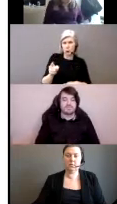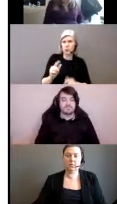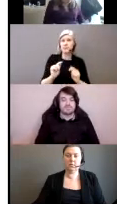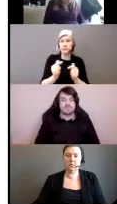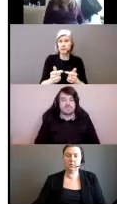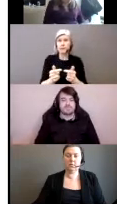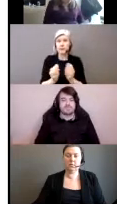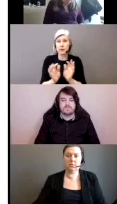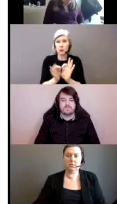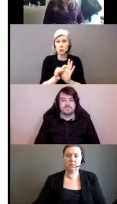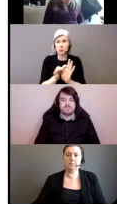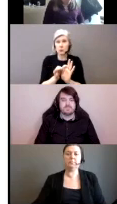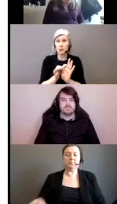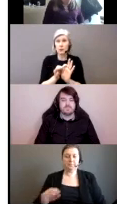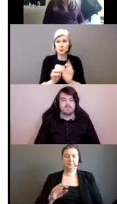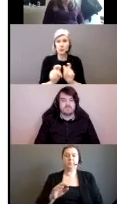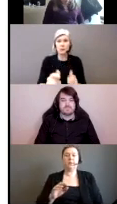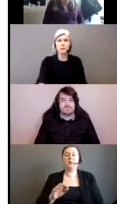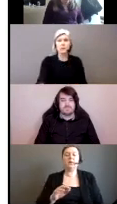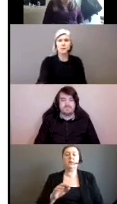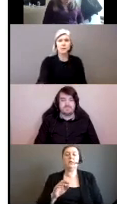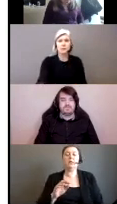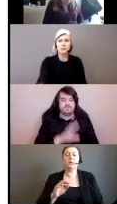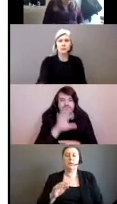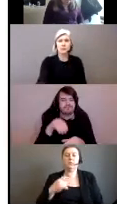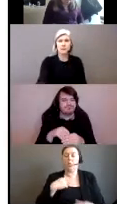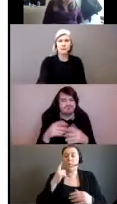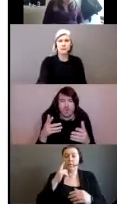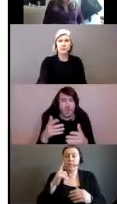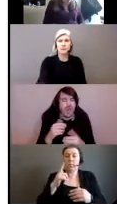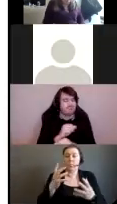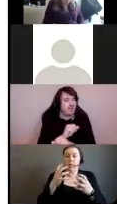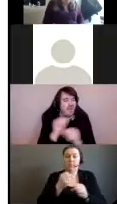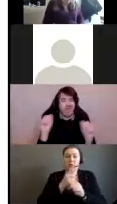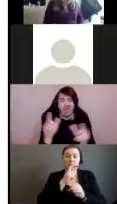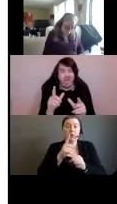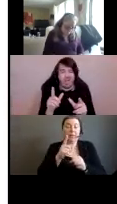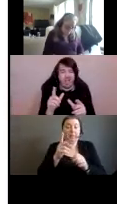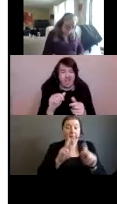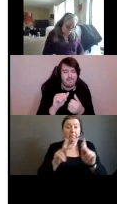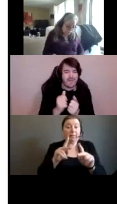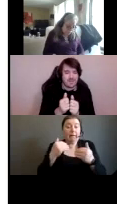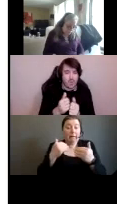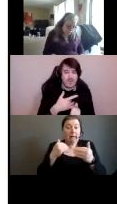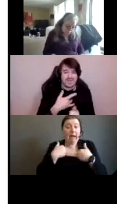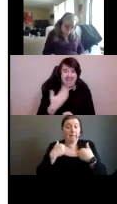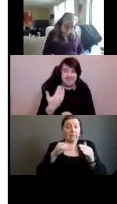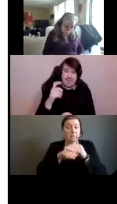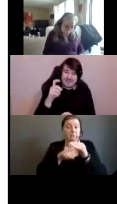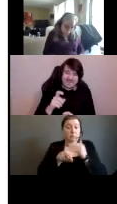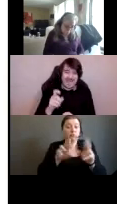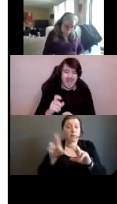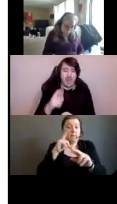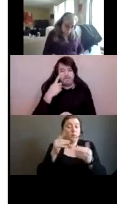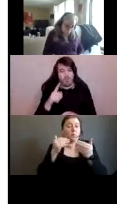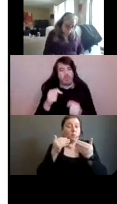accommodations that a person might need to be able to get their vaccination at one of our sites. So please do let us know at the time of booking your